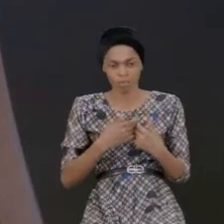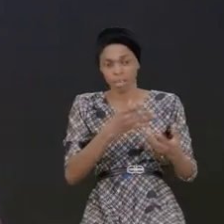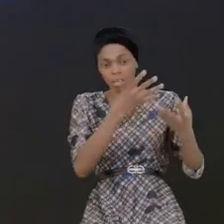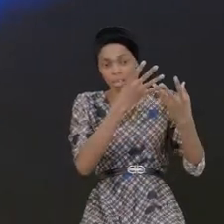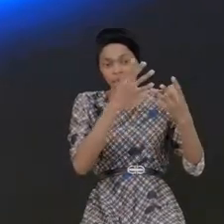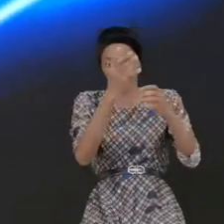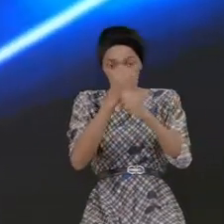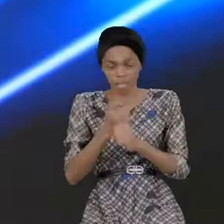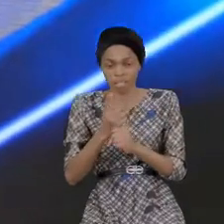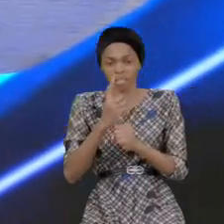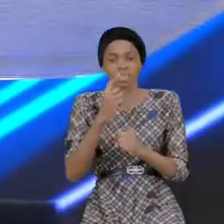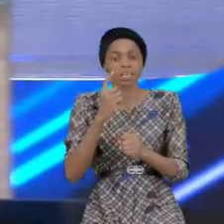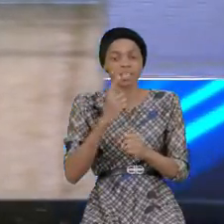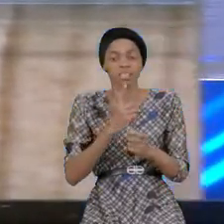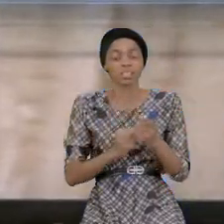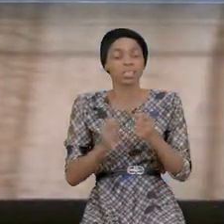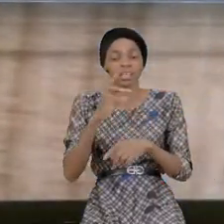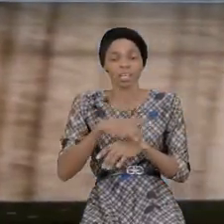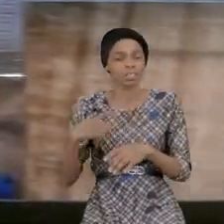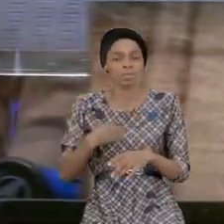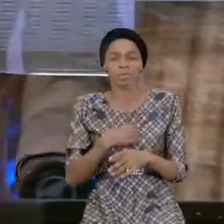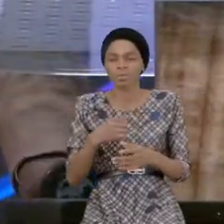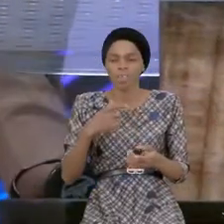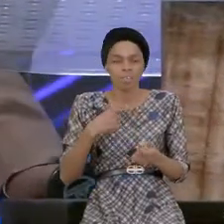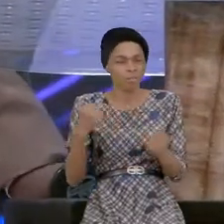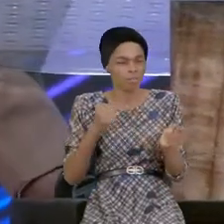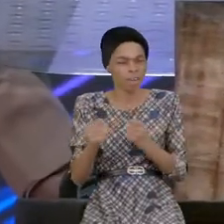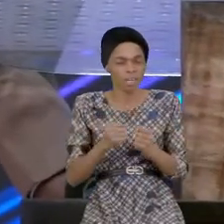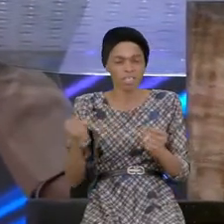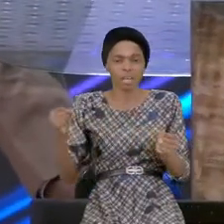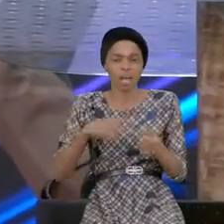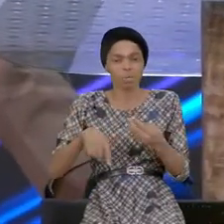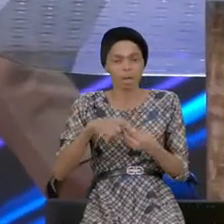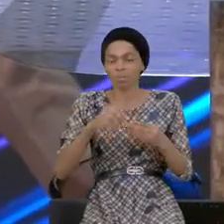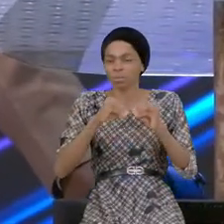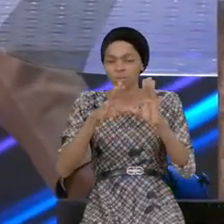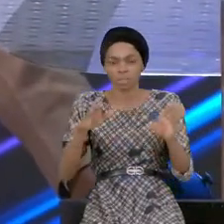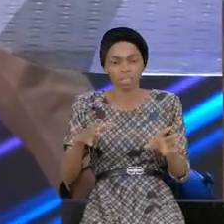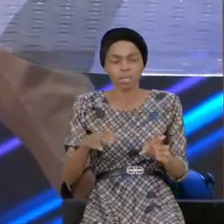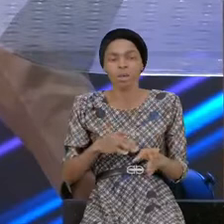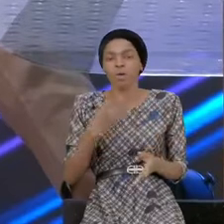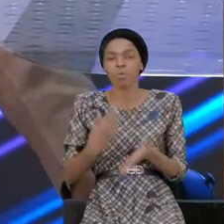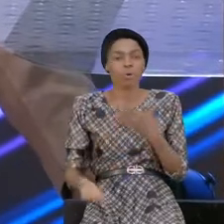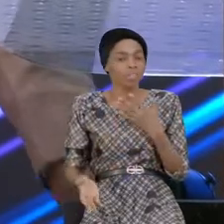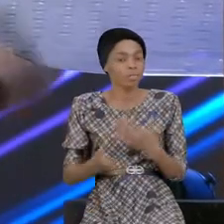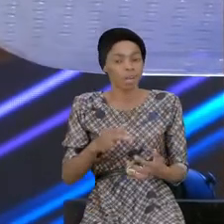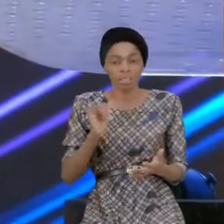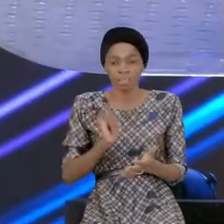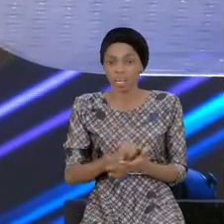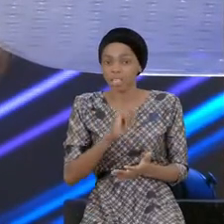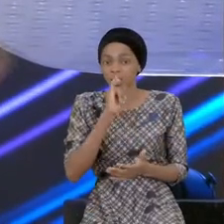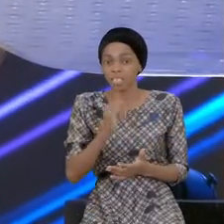fight about nothing. Because whatever is happening, as we remain meek, we'll inherit the